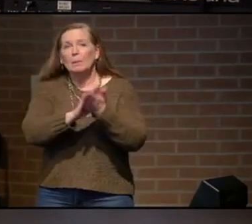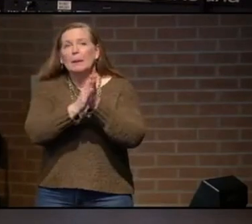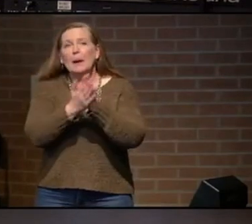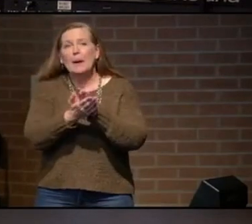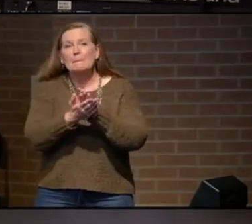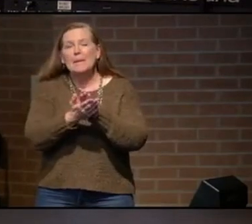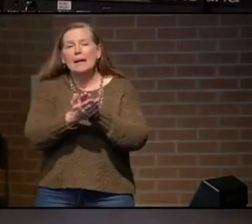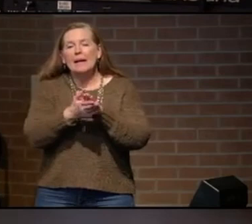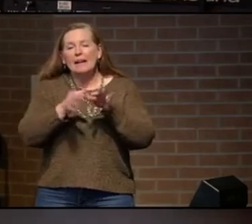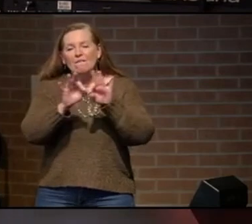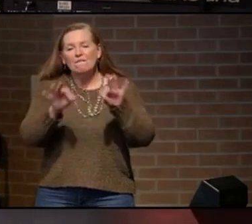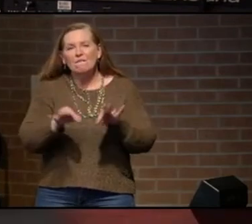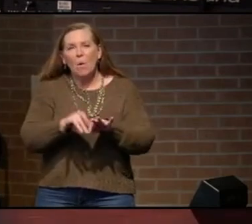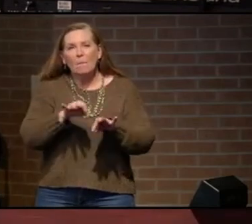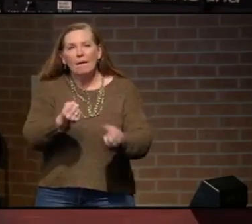of love?